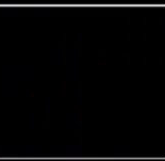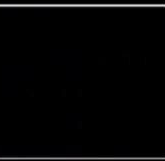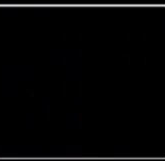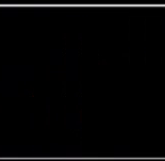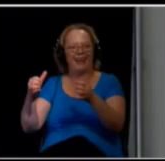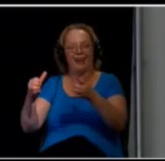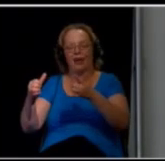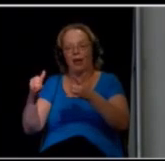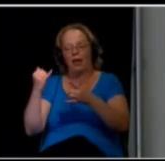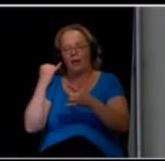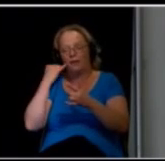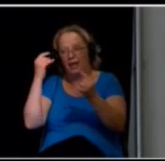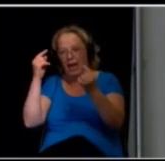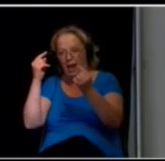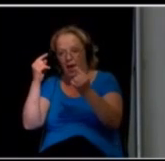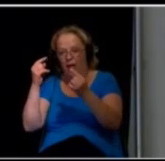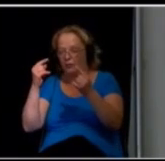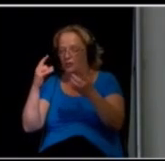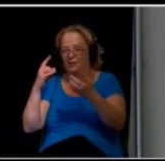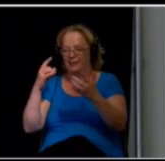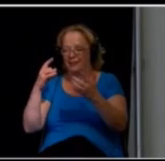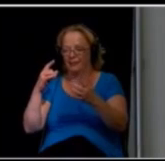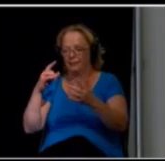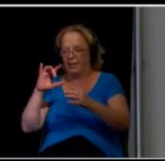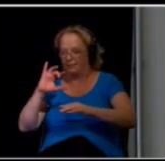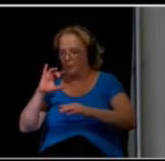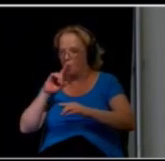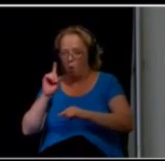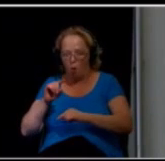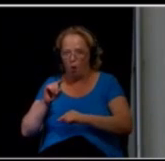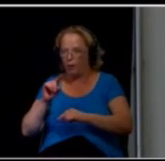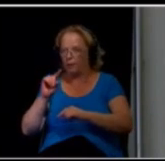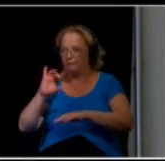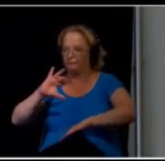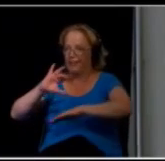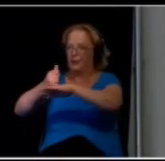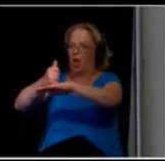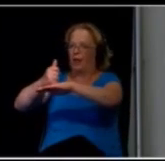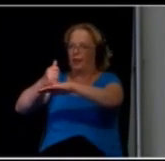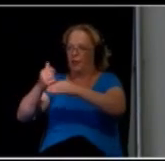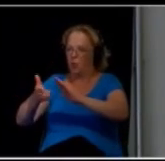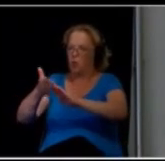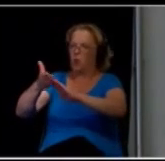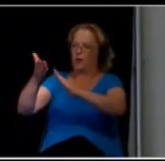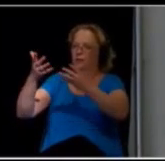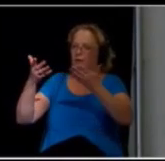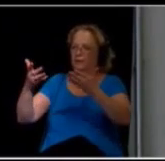easy, order it, install it, it just works. They love it just as much as consumers do.